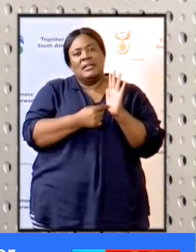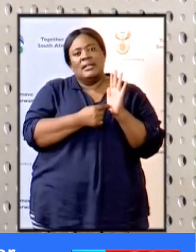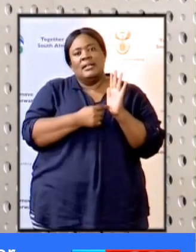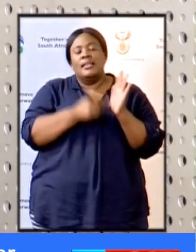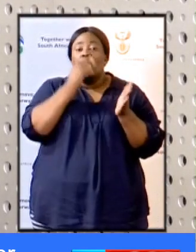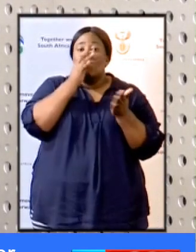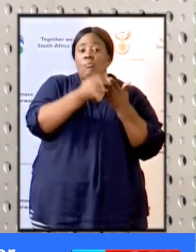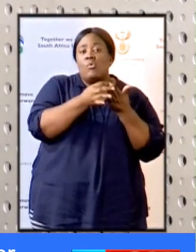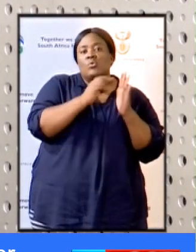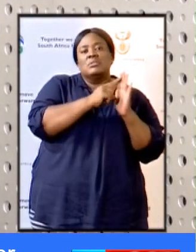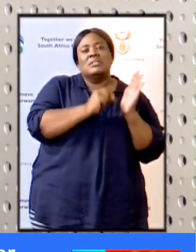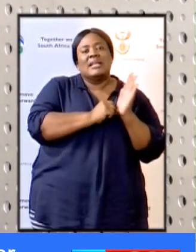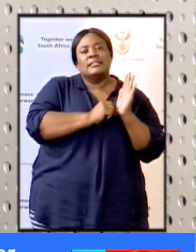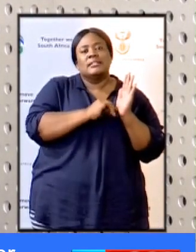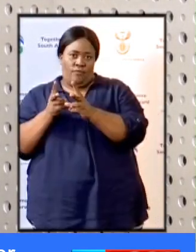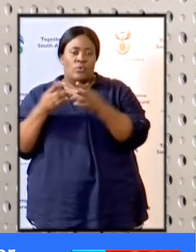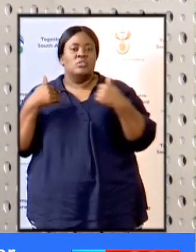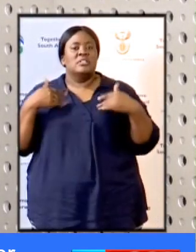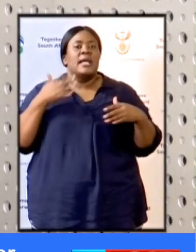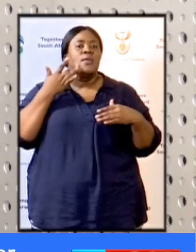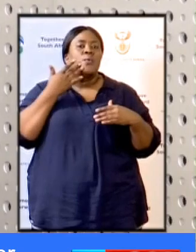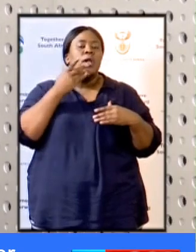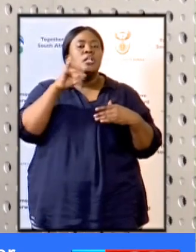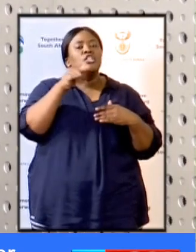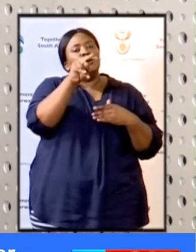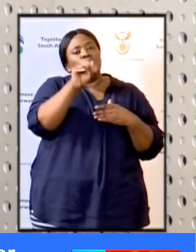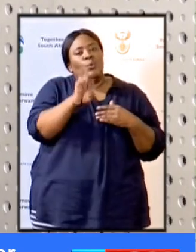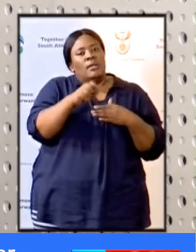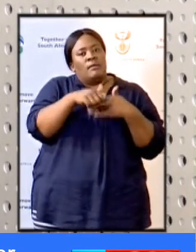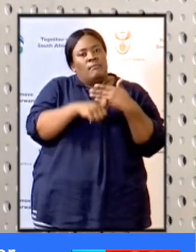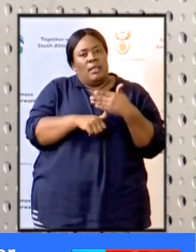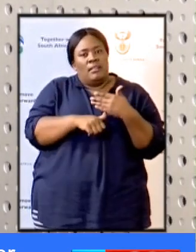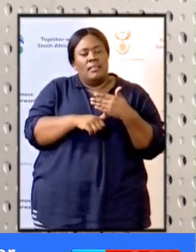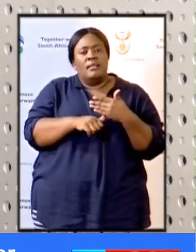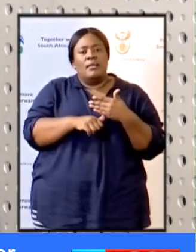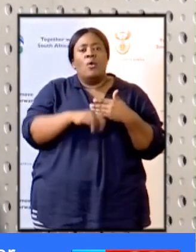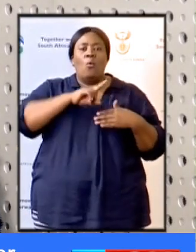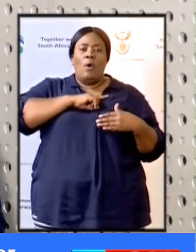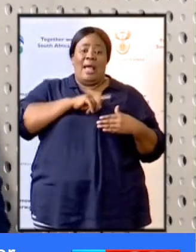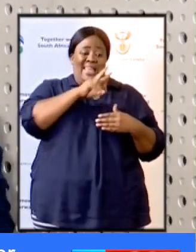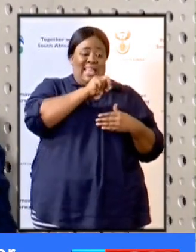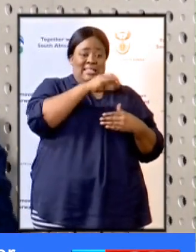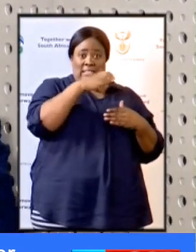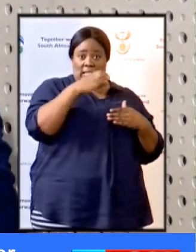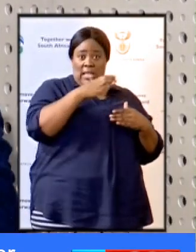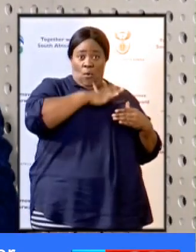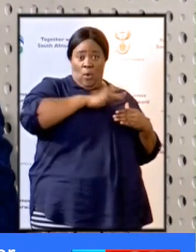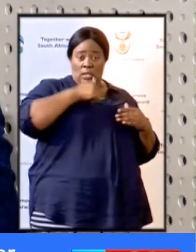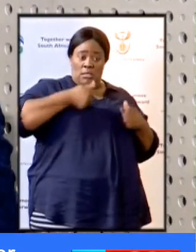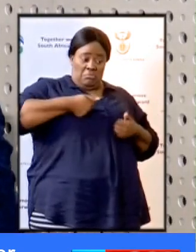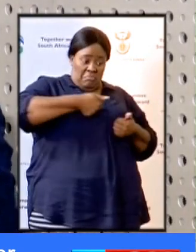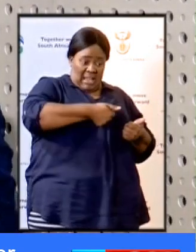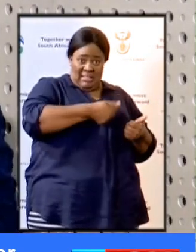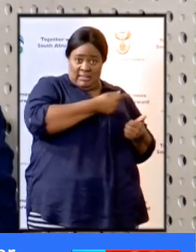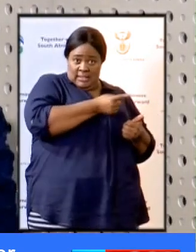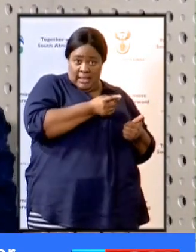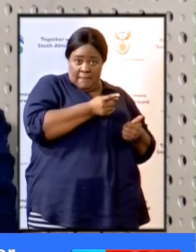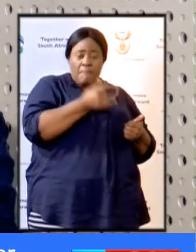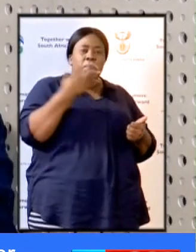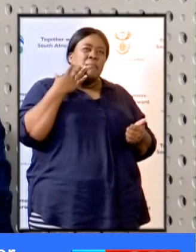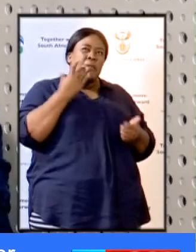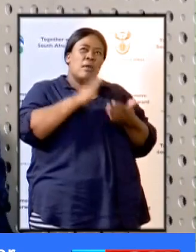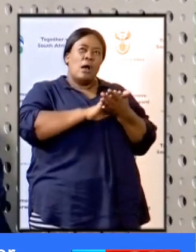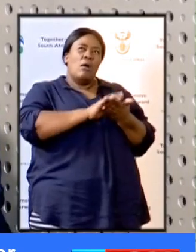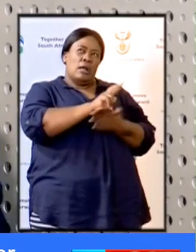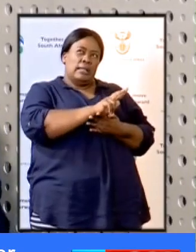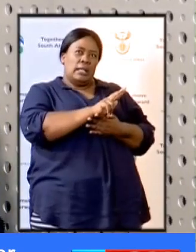proposed dates. The first, because the NCC want us to come back to them, perhaps around the 8th, all the